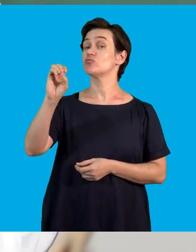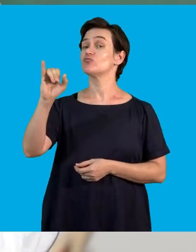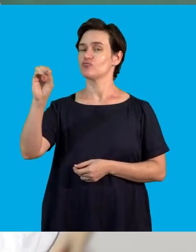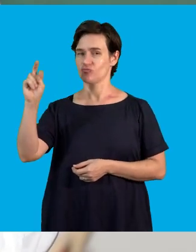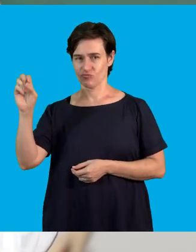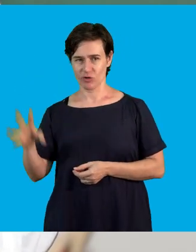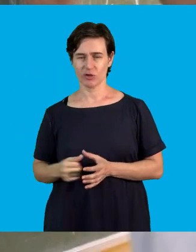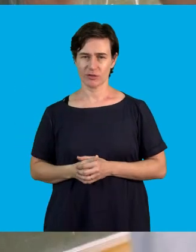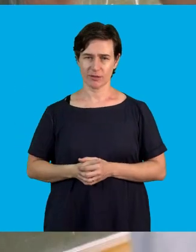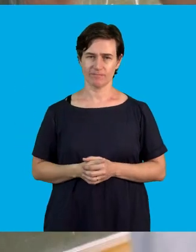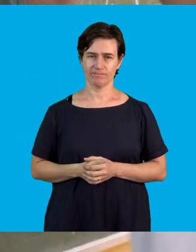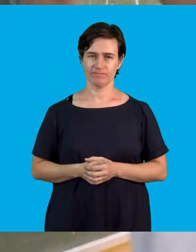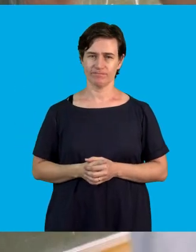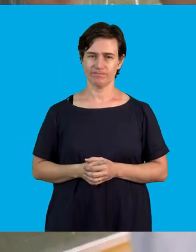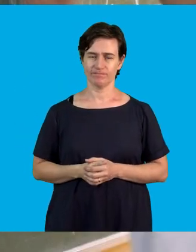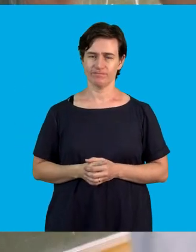And